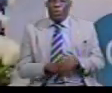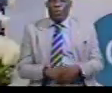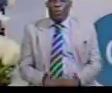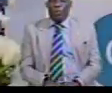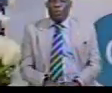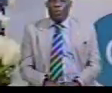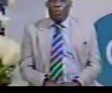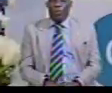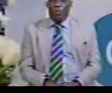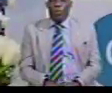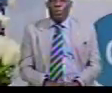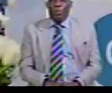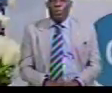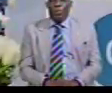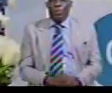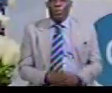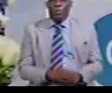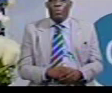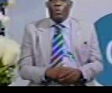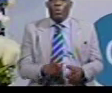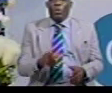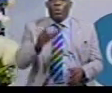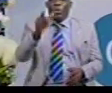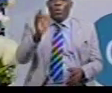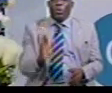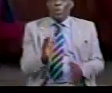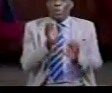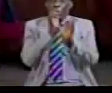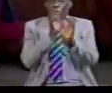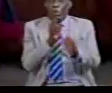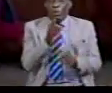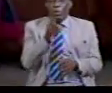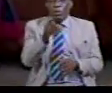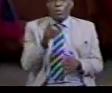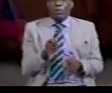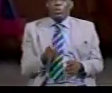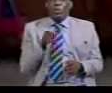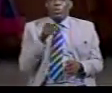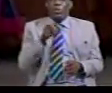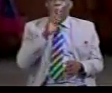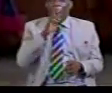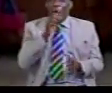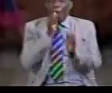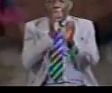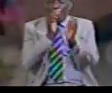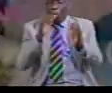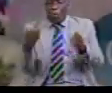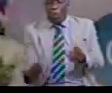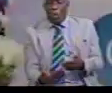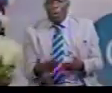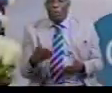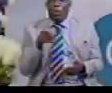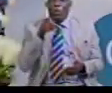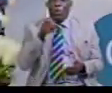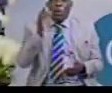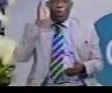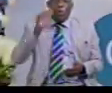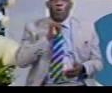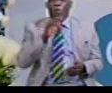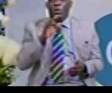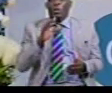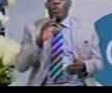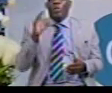Eli Tohota. God bless you. Dieu vous bénisse. You are welcome. Vous êtes la bienvenue. You will not miss your miracle today. Vous n'allez